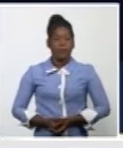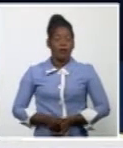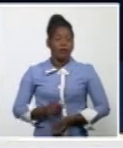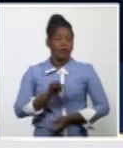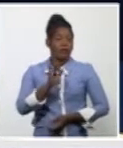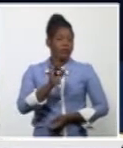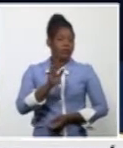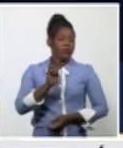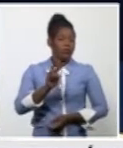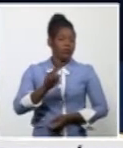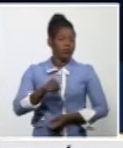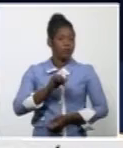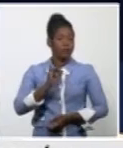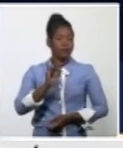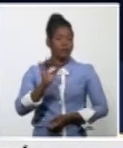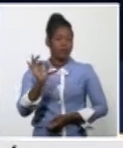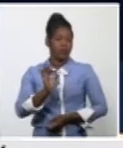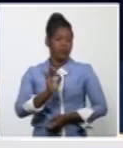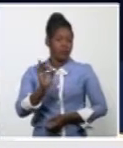50.6%.